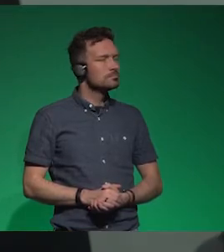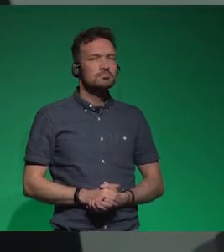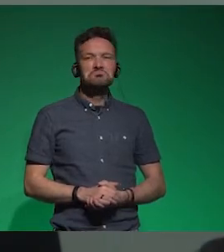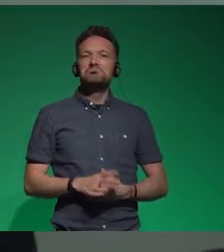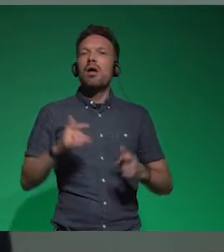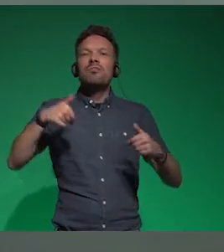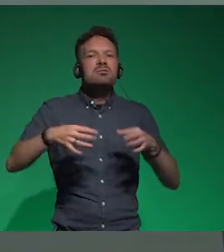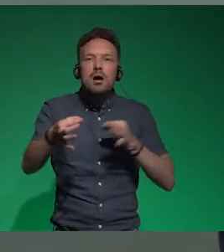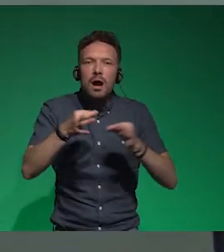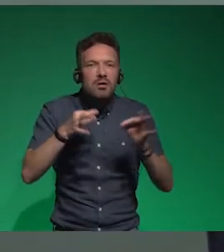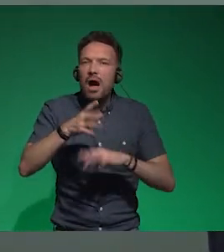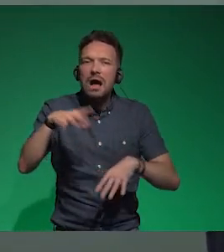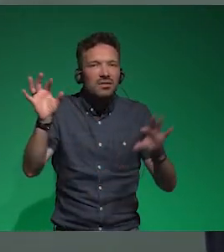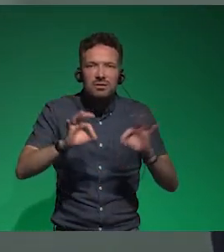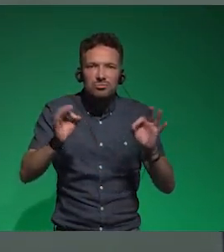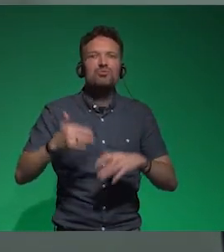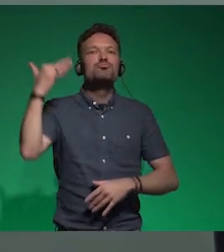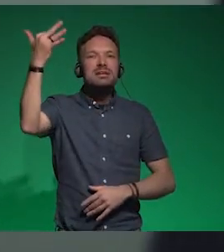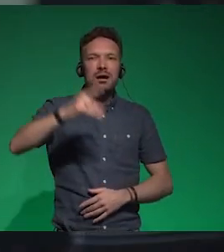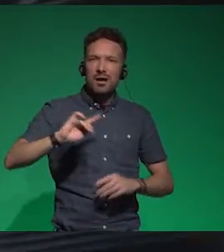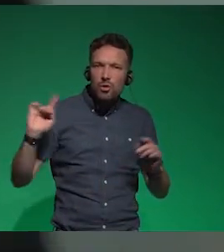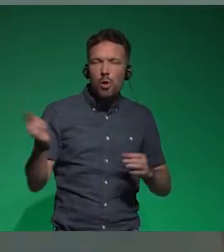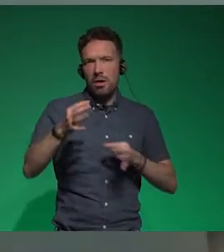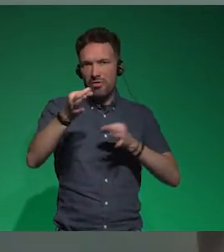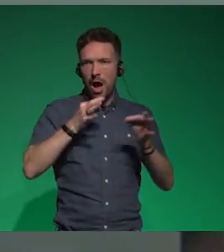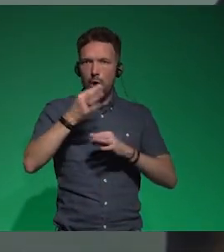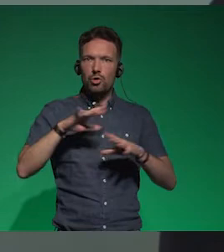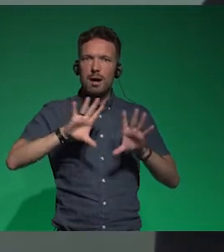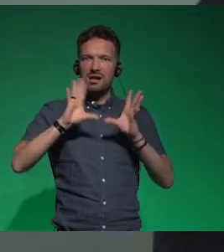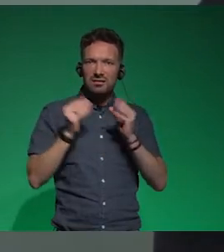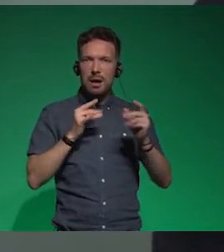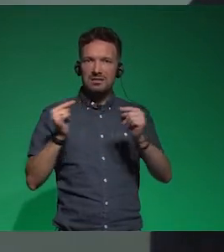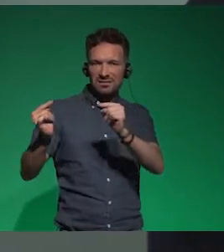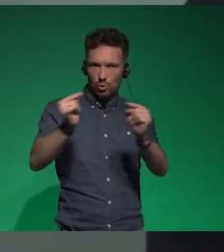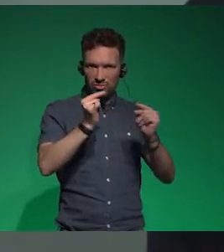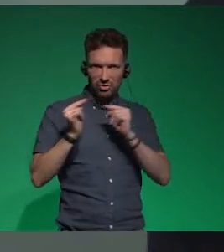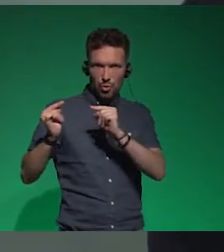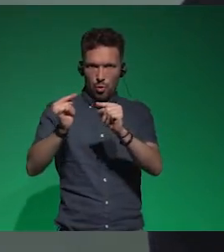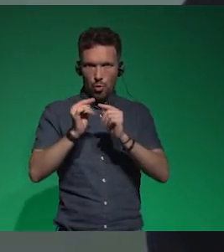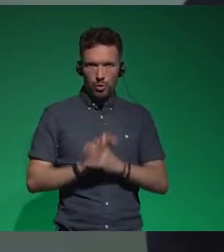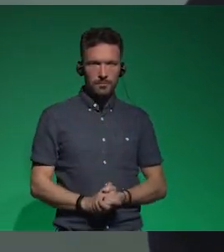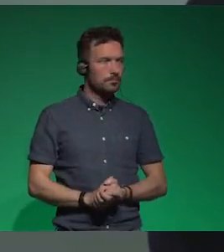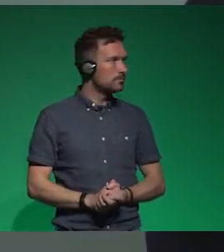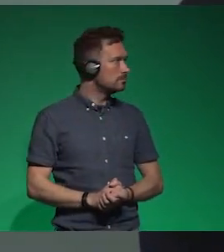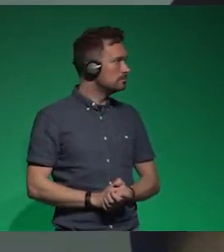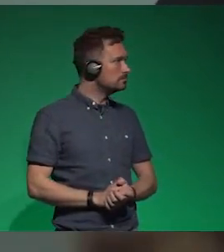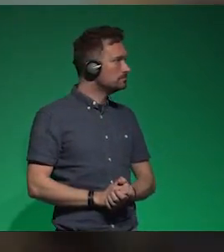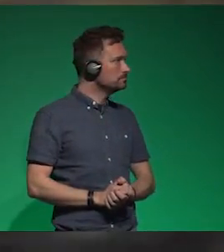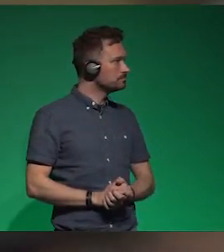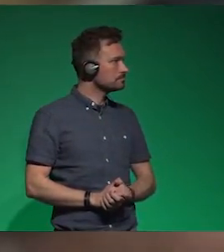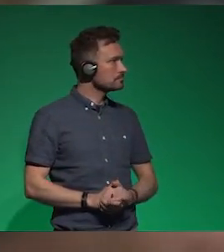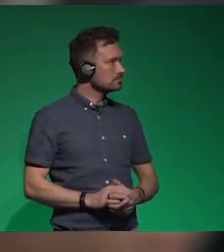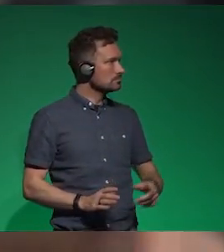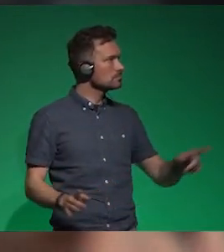Hi, thank you so much. I just had one question for this colleague. Sorry, I don't remember your name. You mentioned that